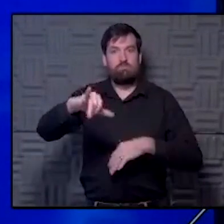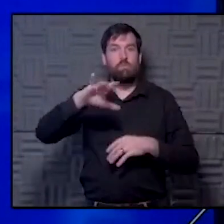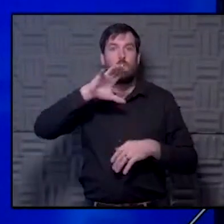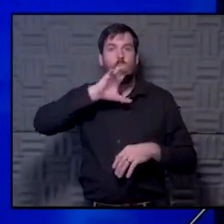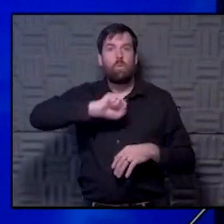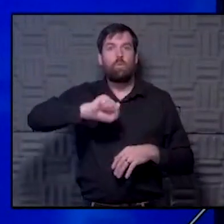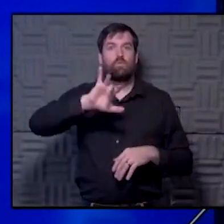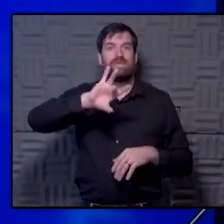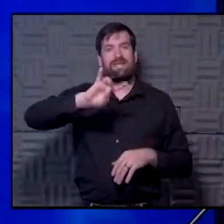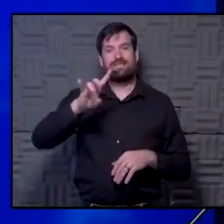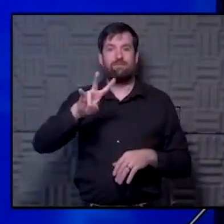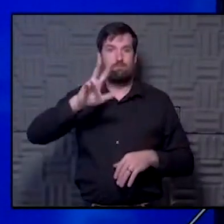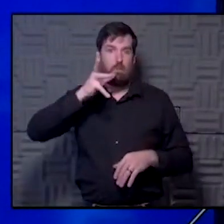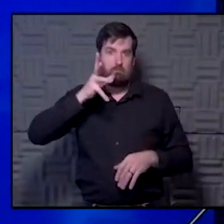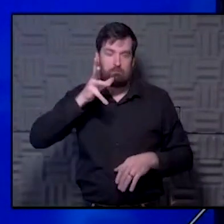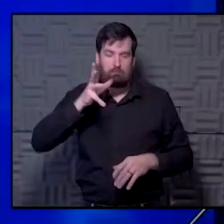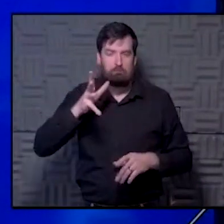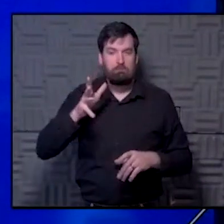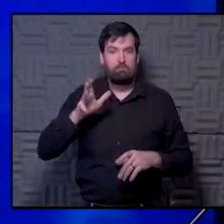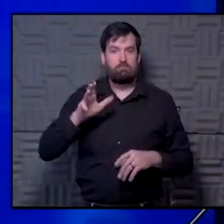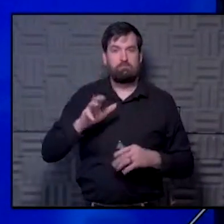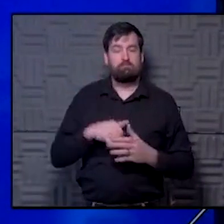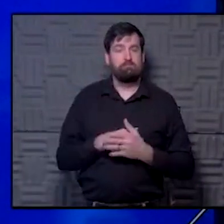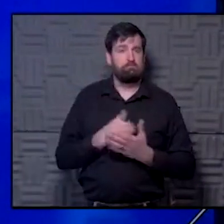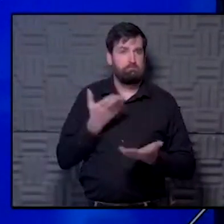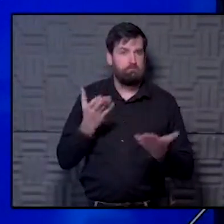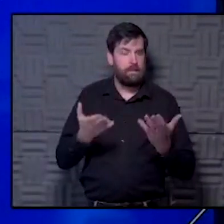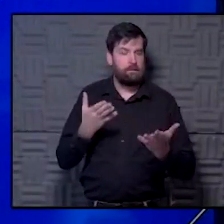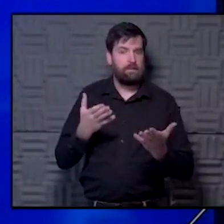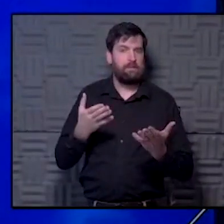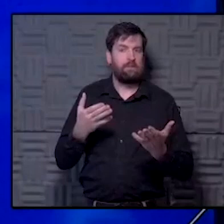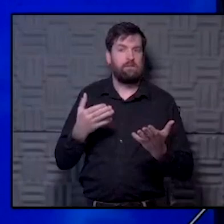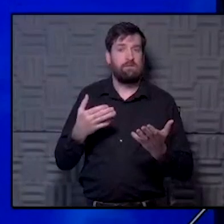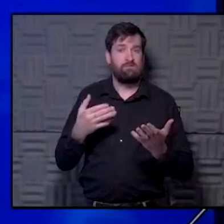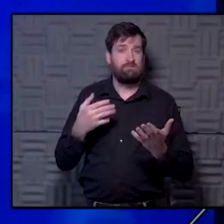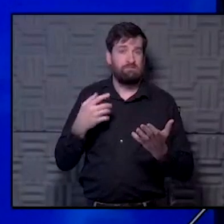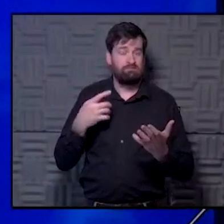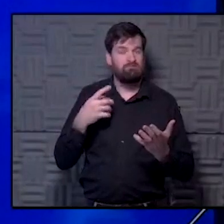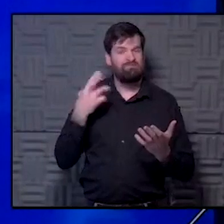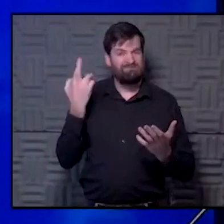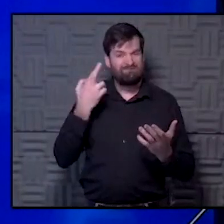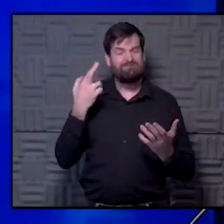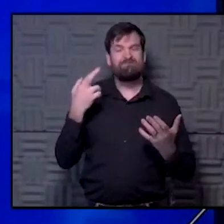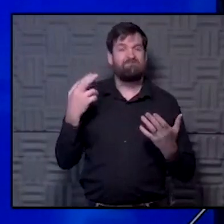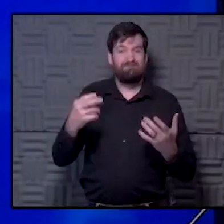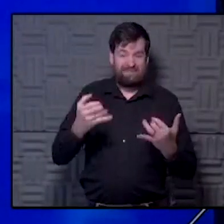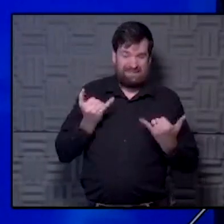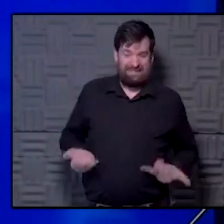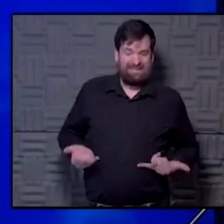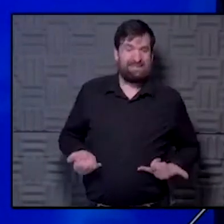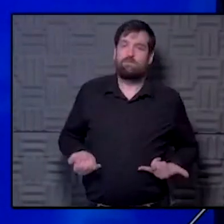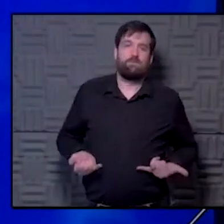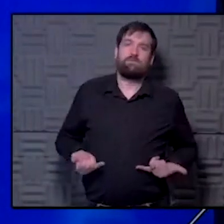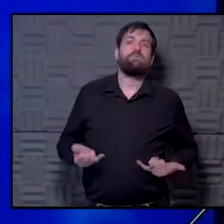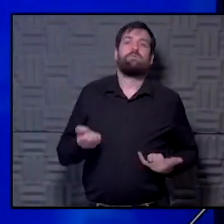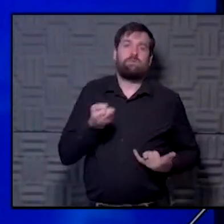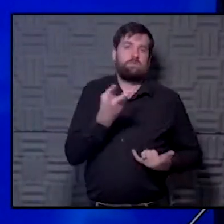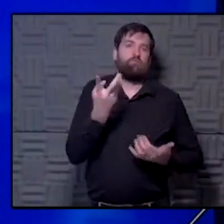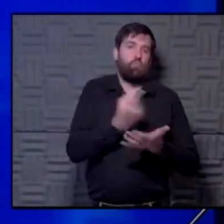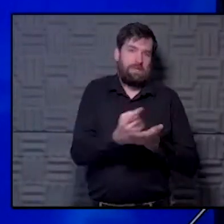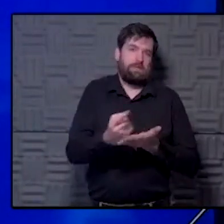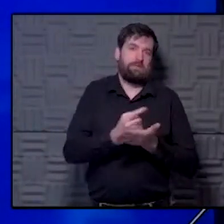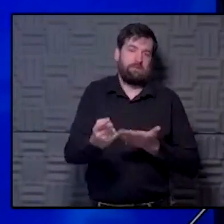mother of yours, for example, may very well find that it is weeks before a vaccination appointment can get scheduled